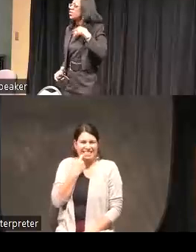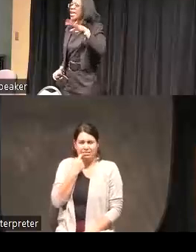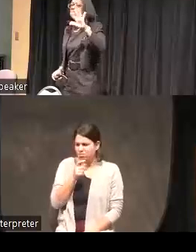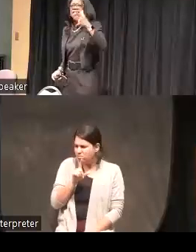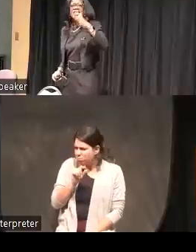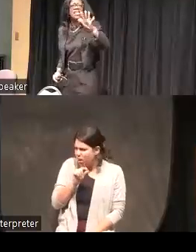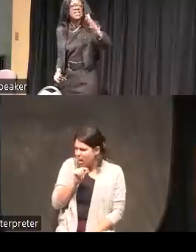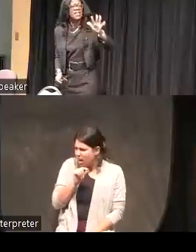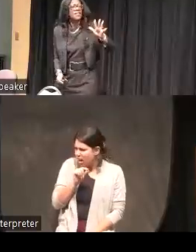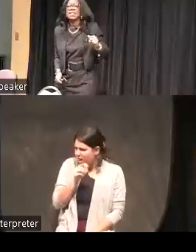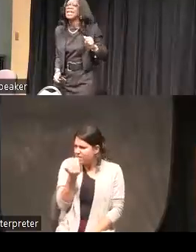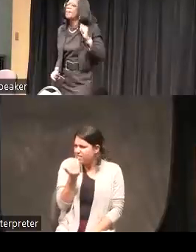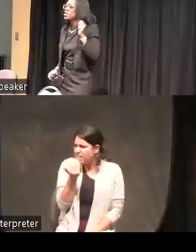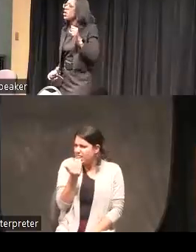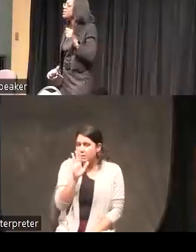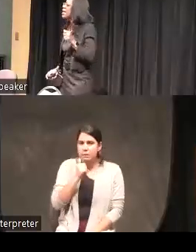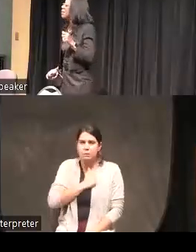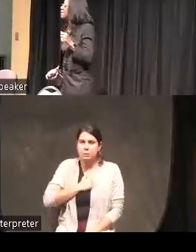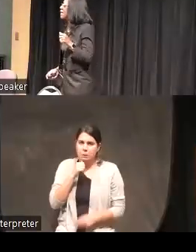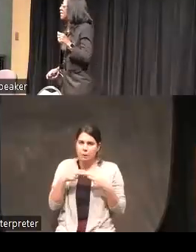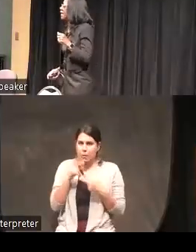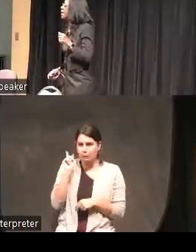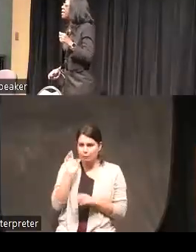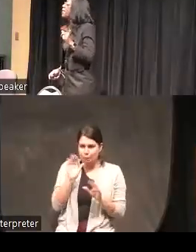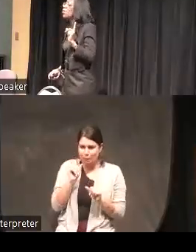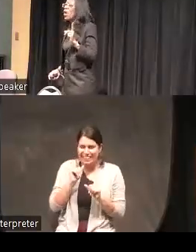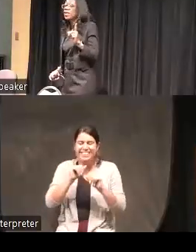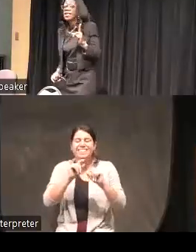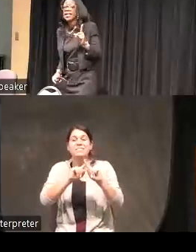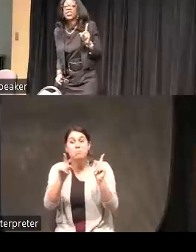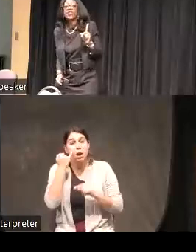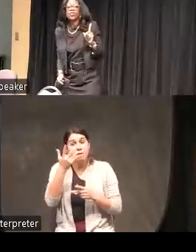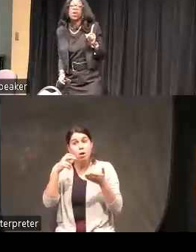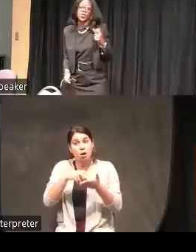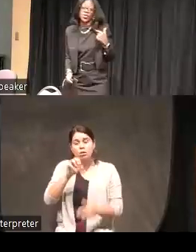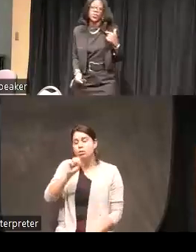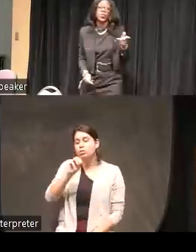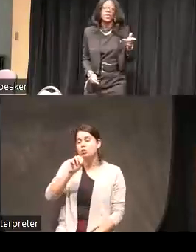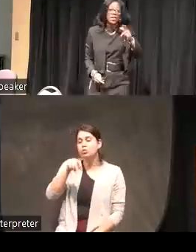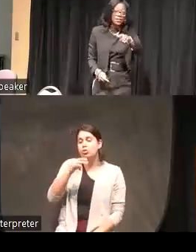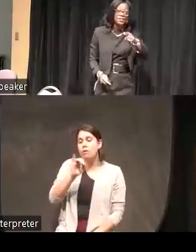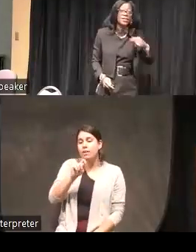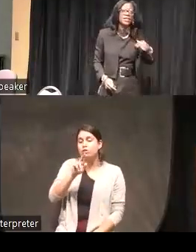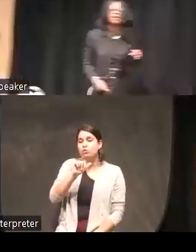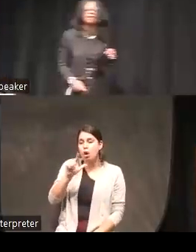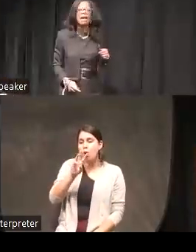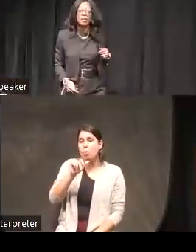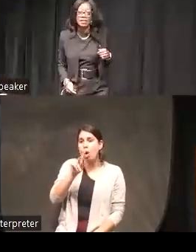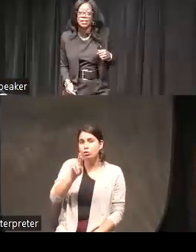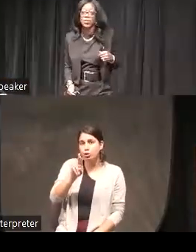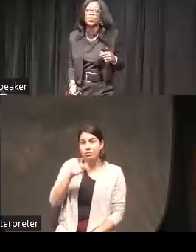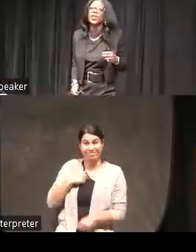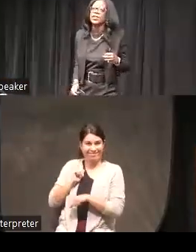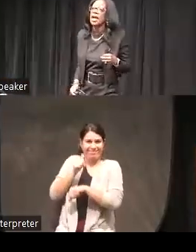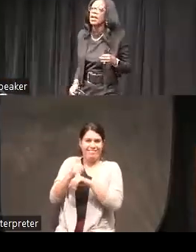recently, 2015. I'm sorry it's not in my slide deck, but if you want to look at it, Sophie Trauwalter, who was with me in the founding of the Equity